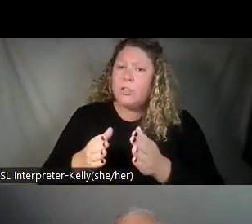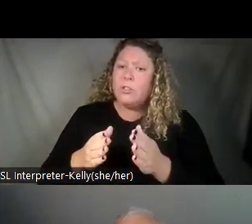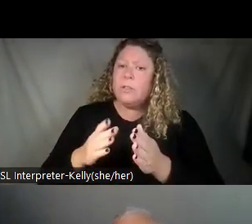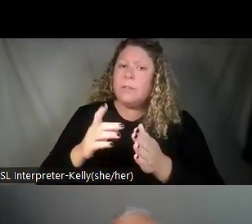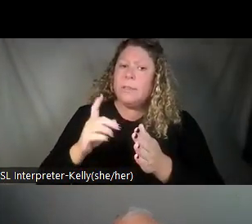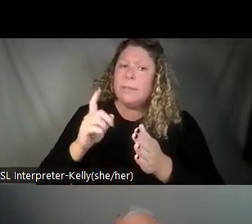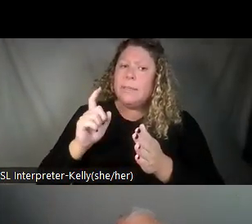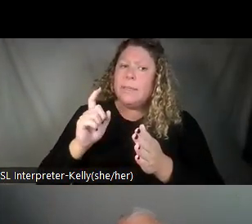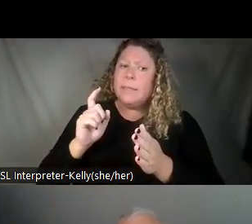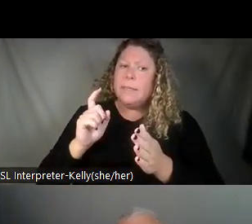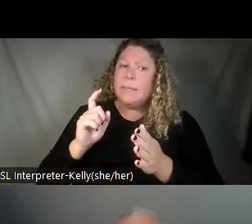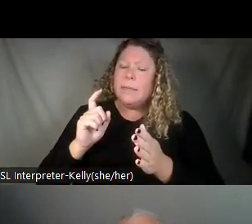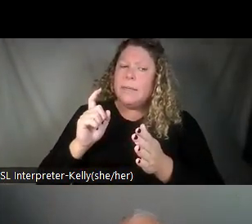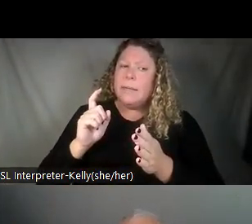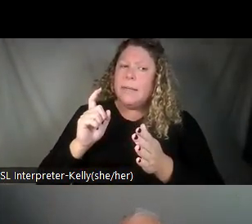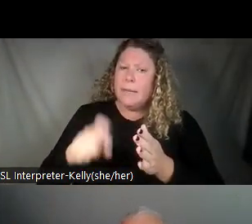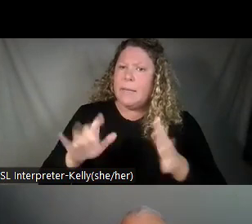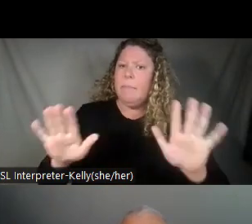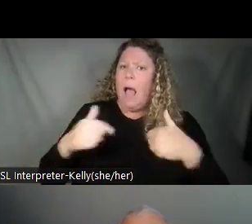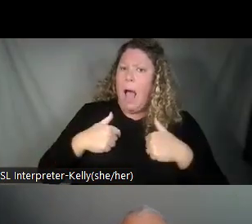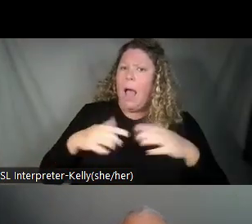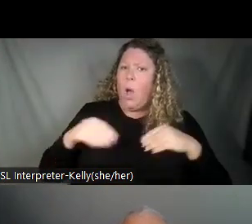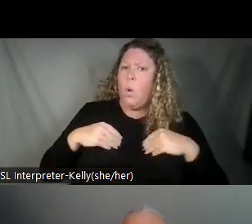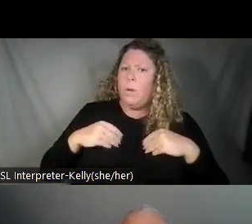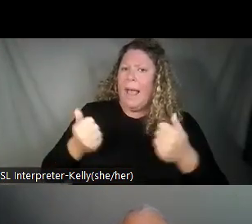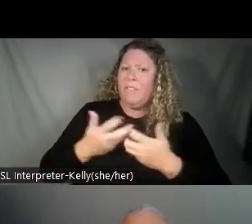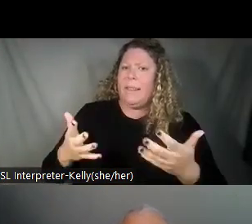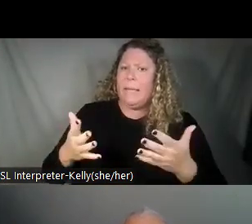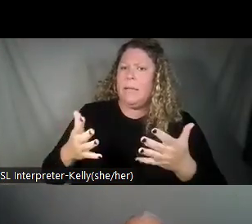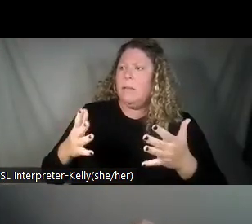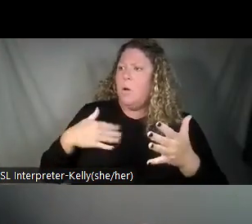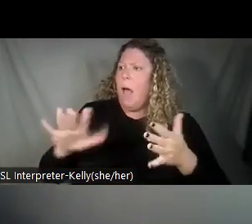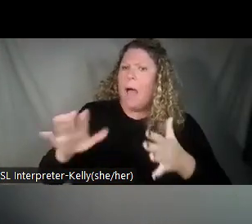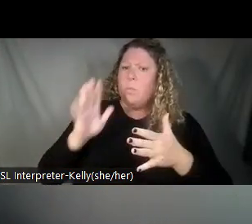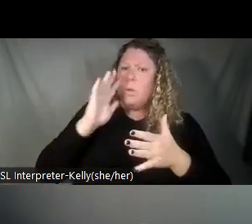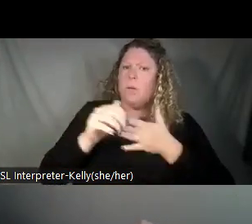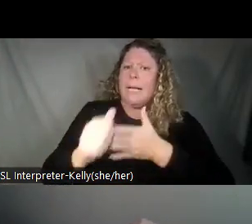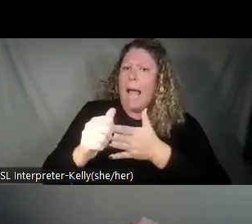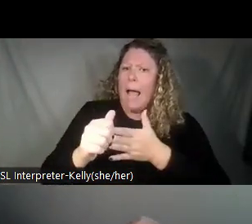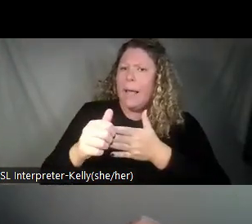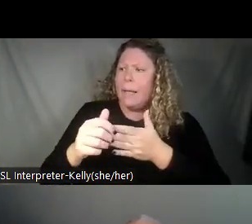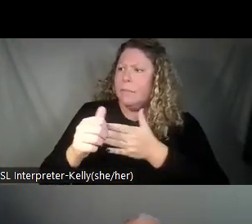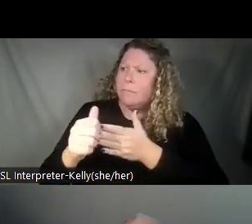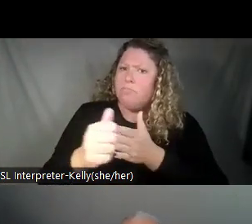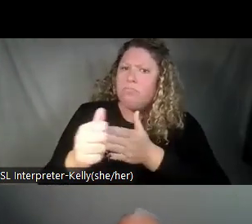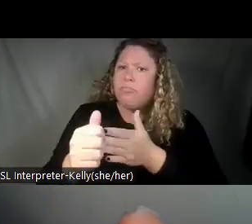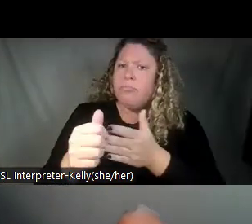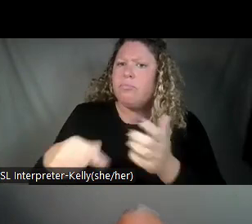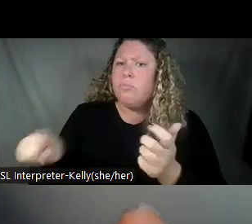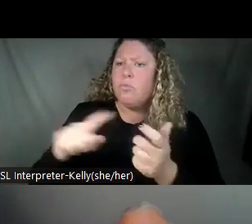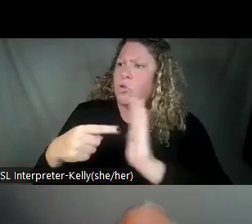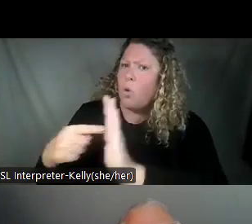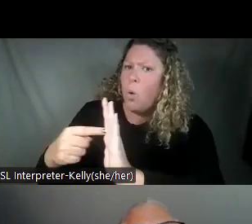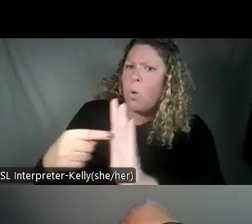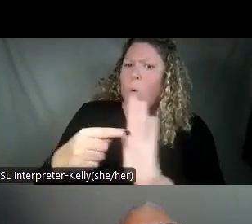they ultimately own these things. They need to be able to guide the team and show and be able to